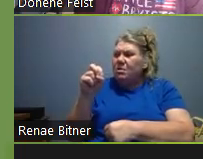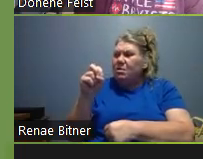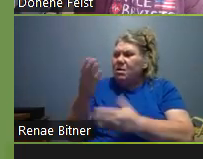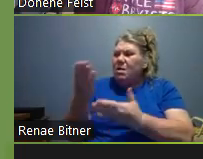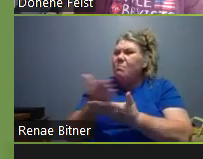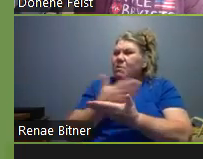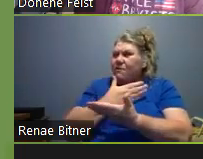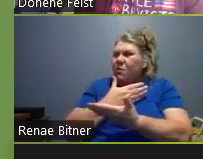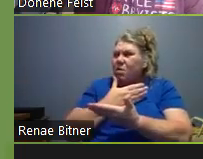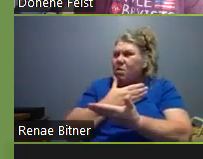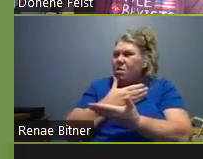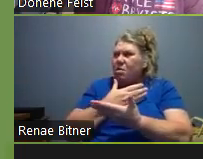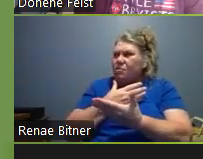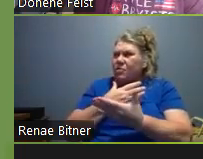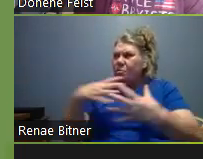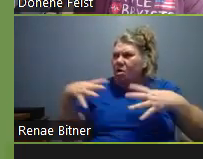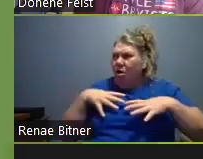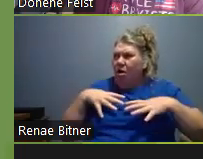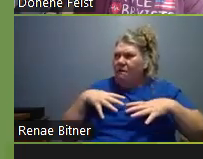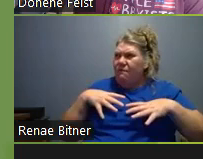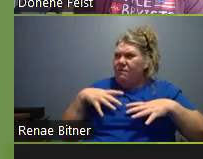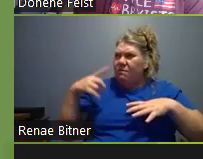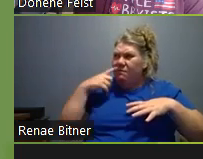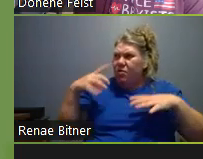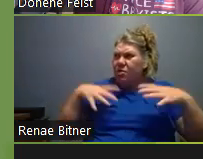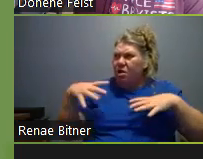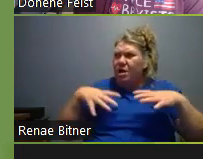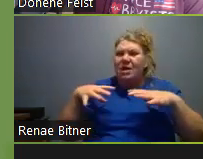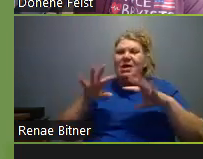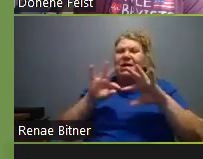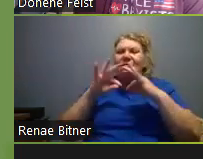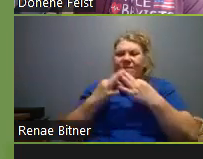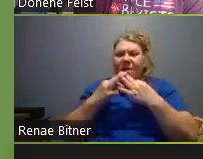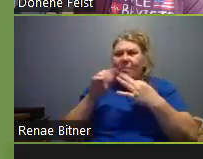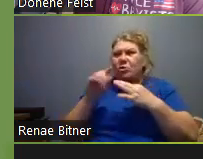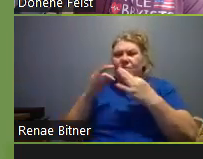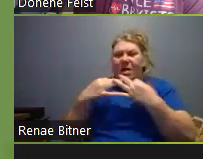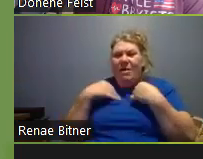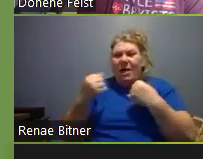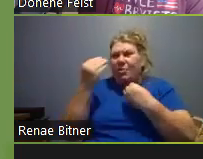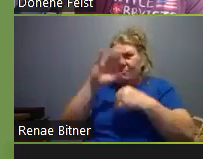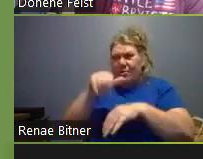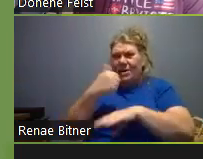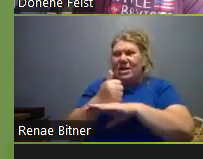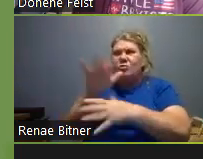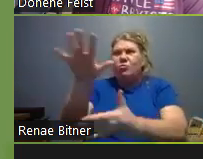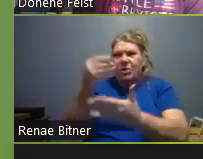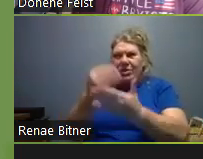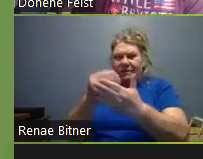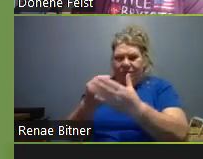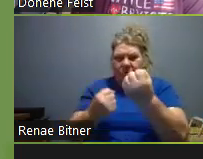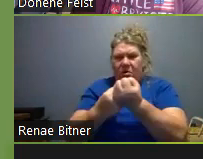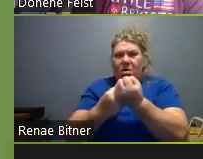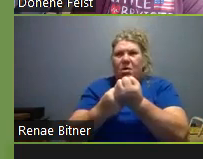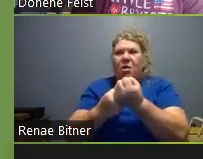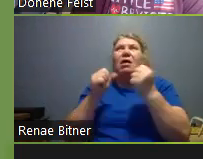suspended for the holiday season, that the family-to-family health information centers were funded. So that made for